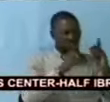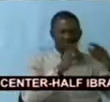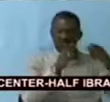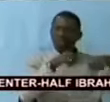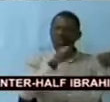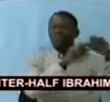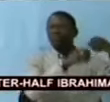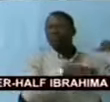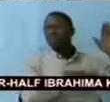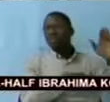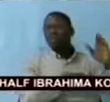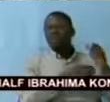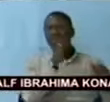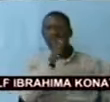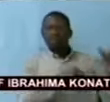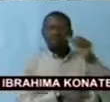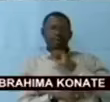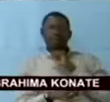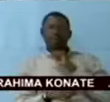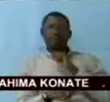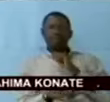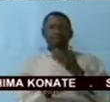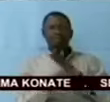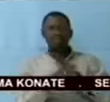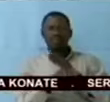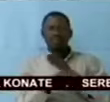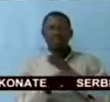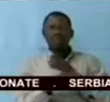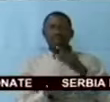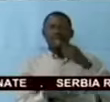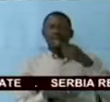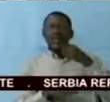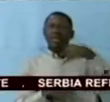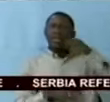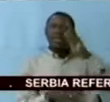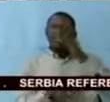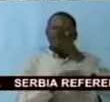And I came back between 11:30 to 12.